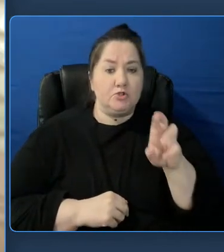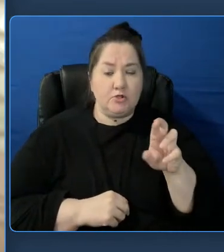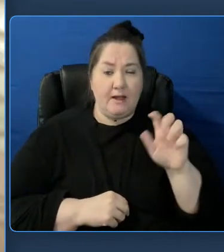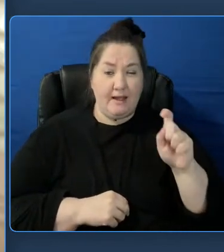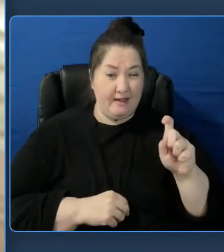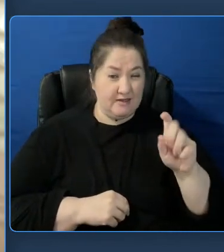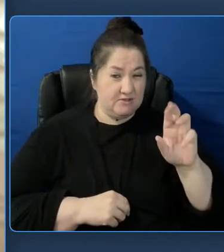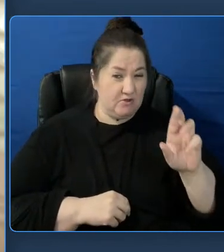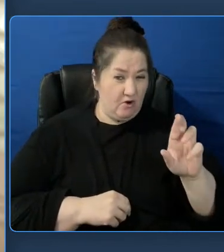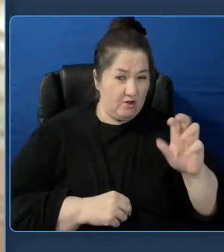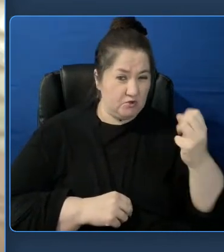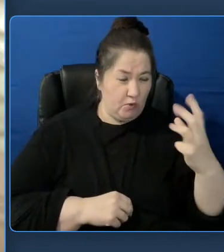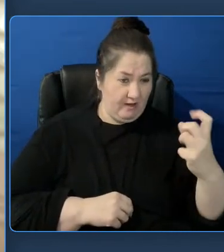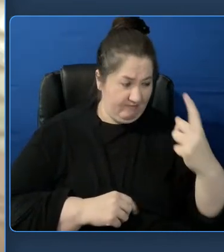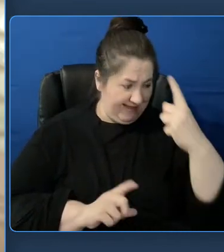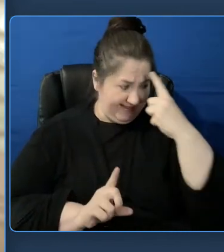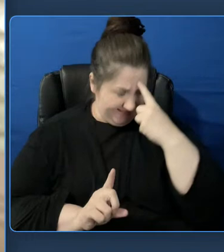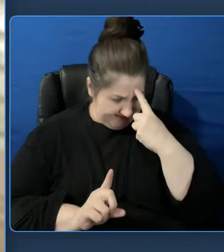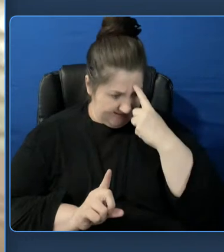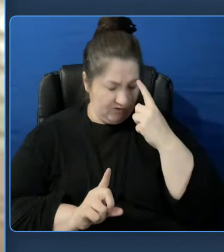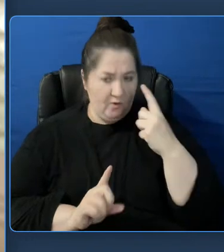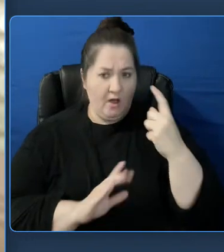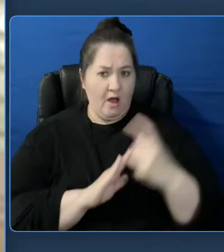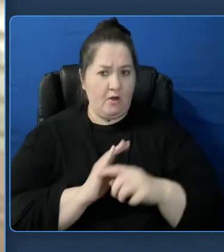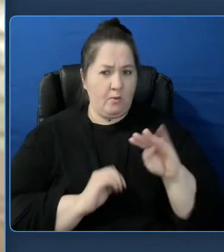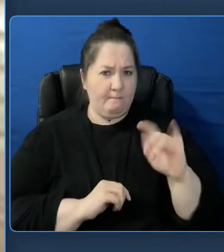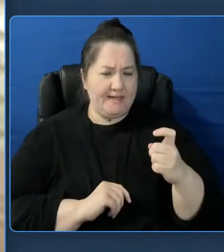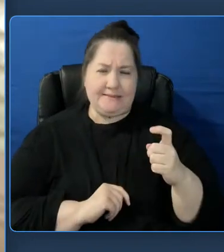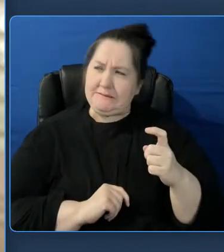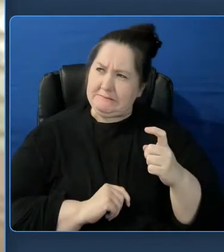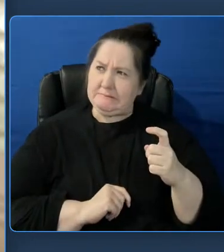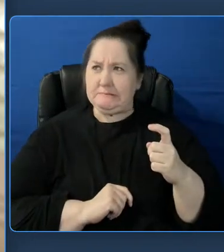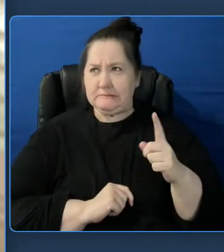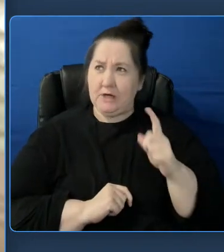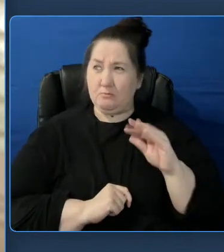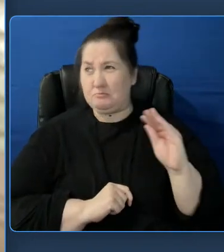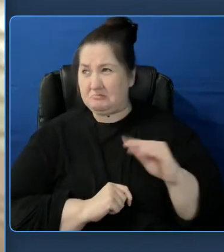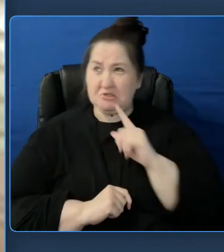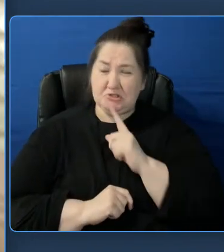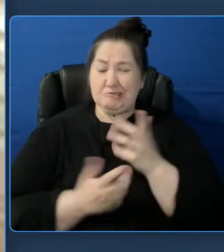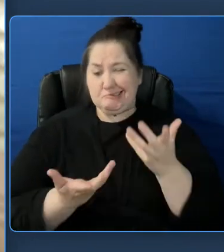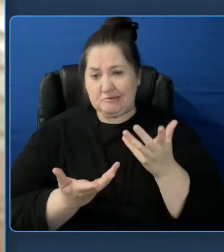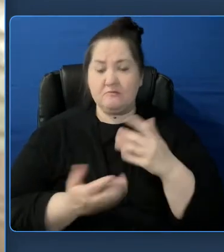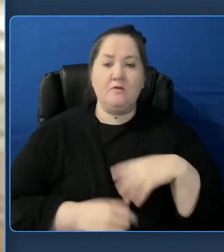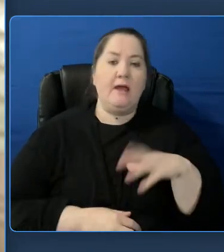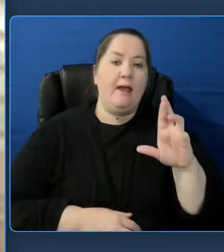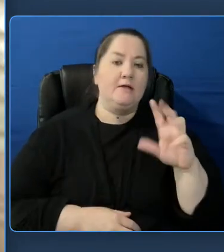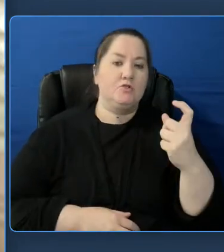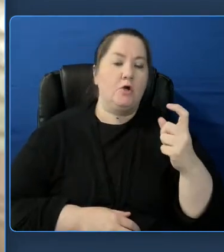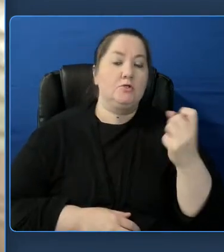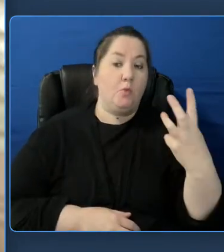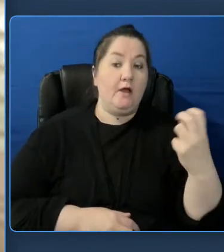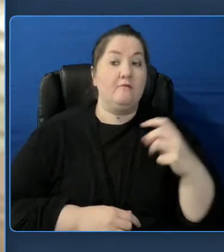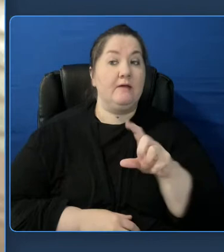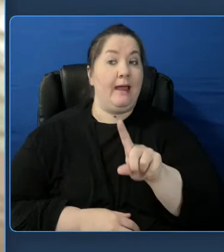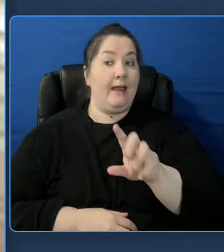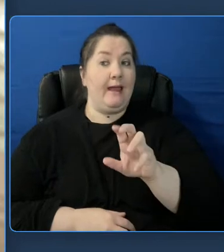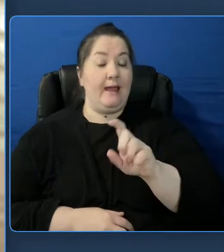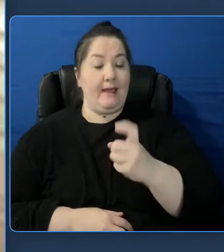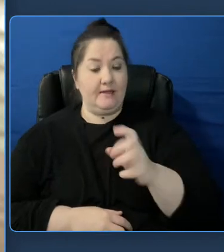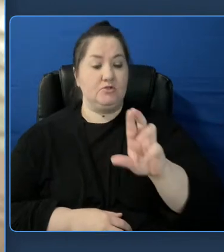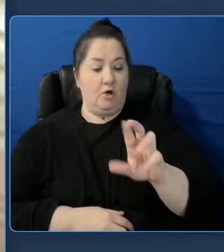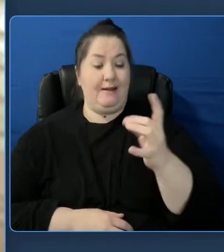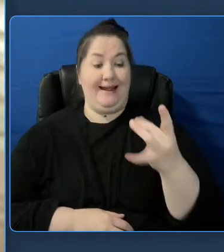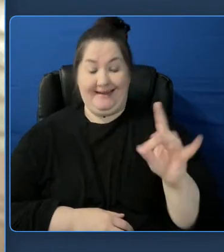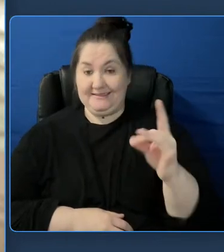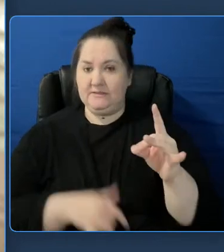believe that there is an auto mix in there, but I'm not 100% sure for the XR12. I know there isn't an XR18,